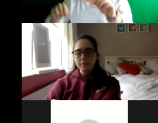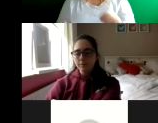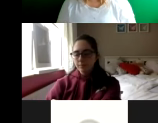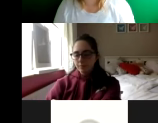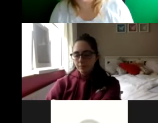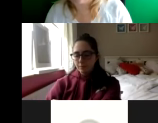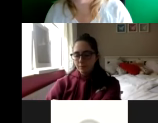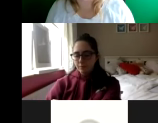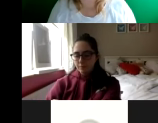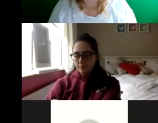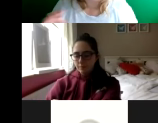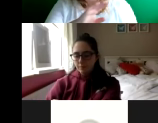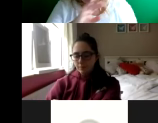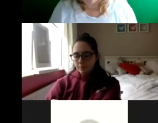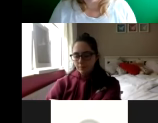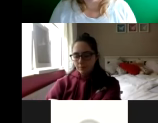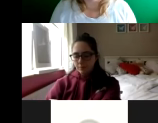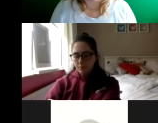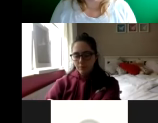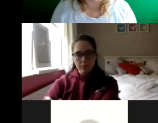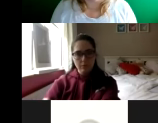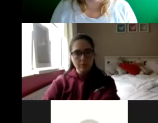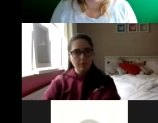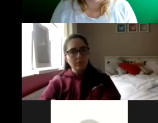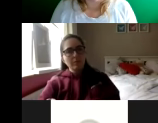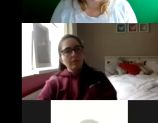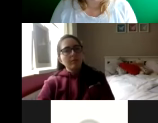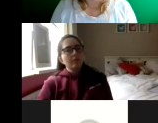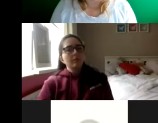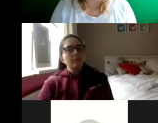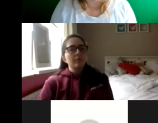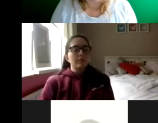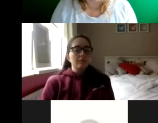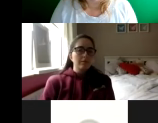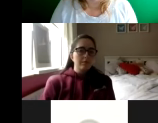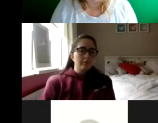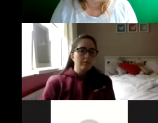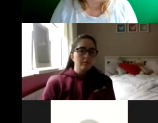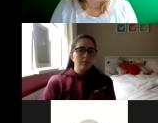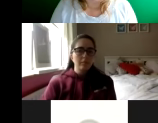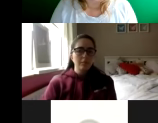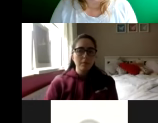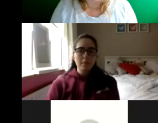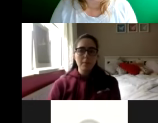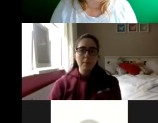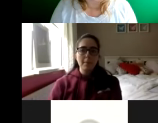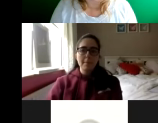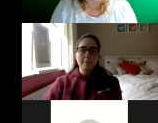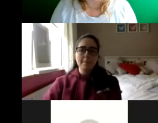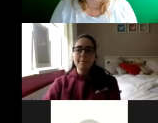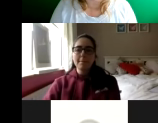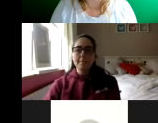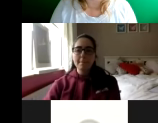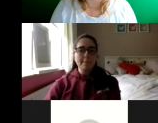kinds of discourse analysis as well. But we're not going to go into that in any great detail, other than to say, one of